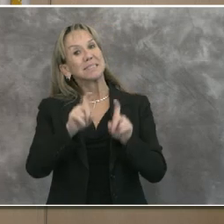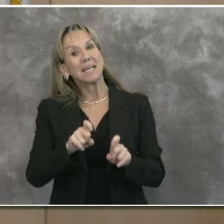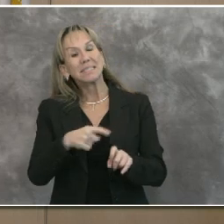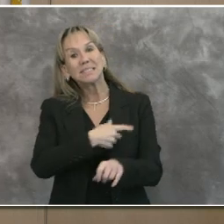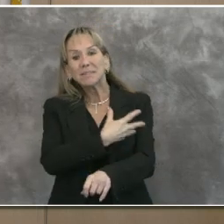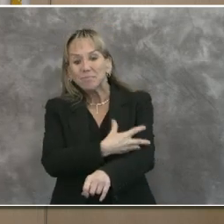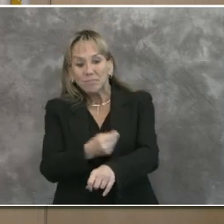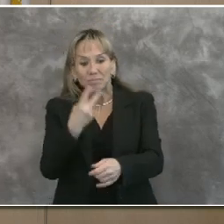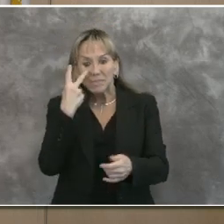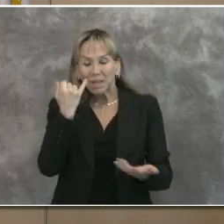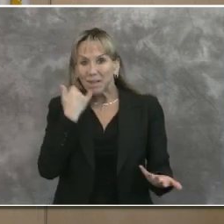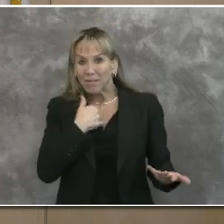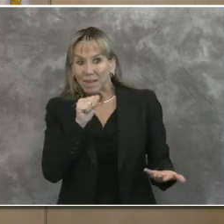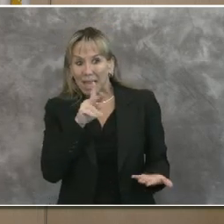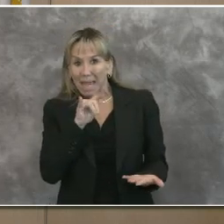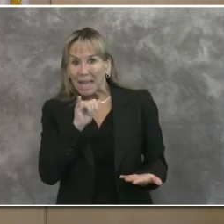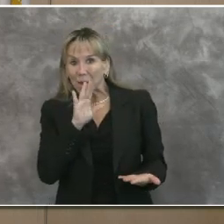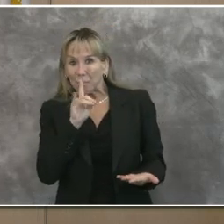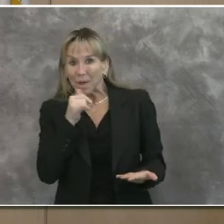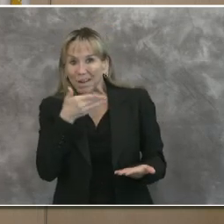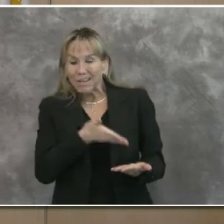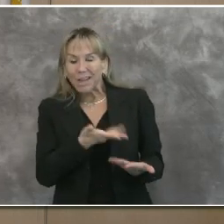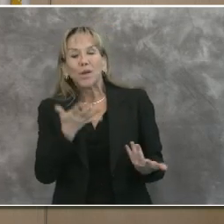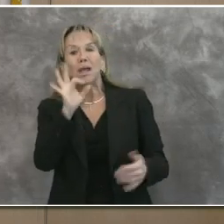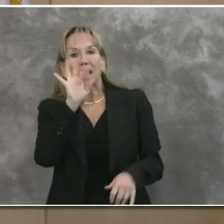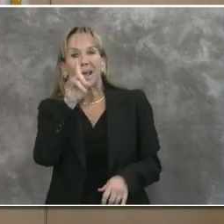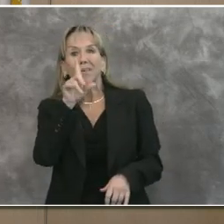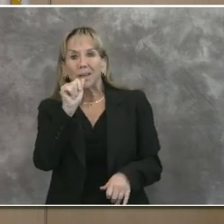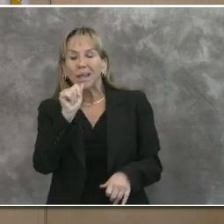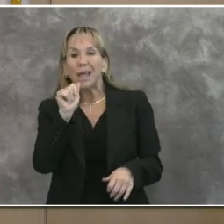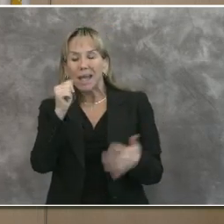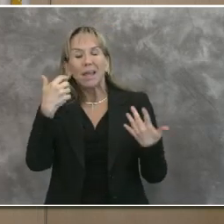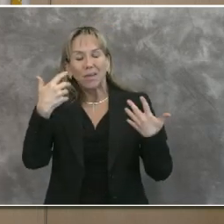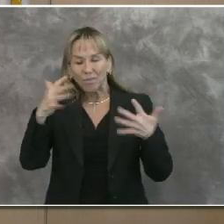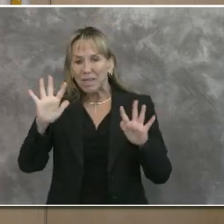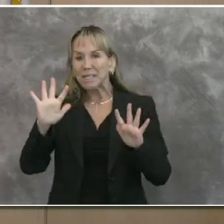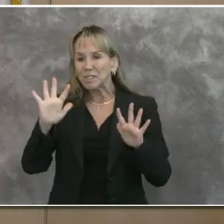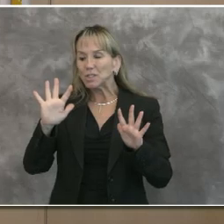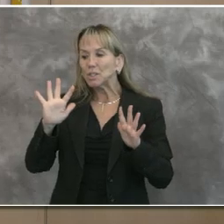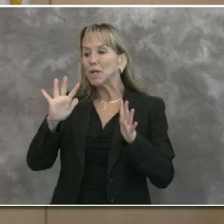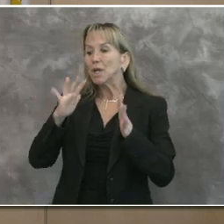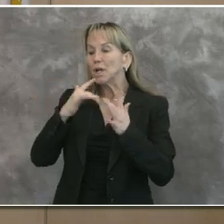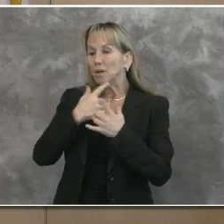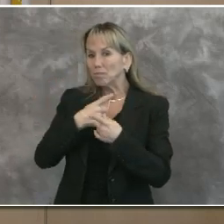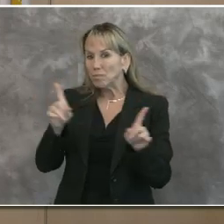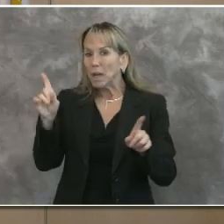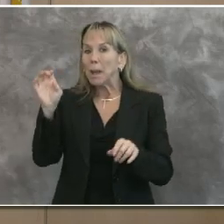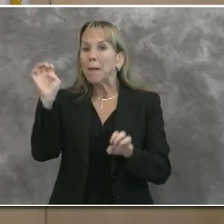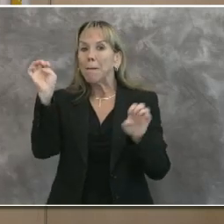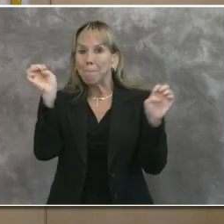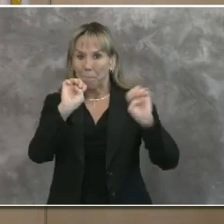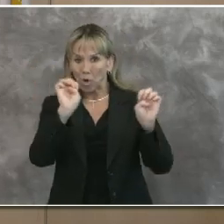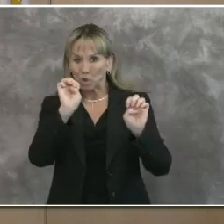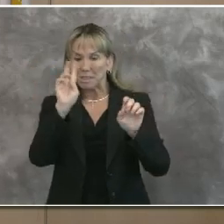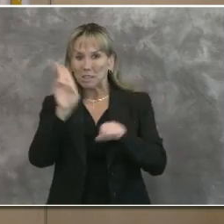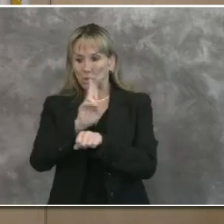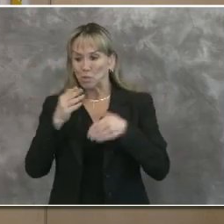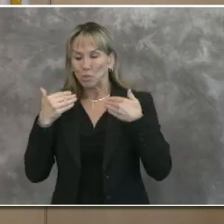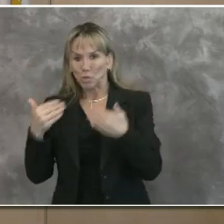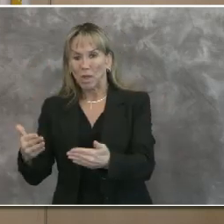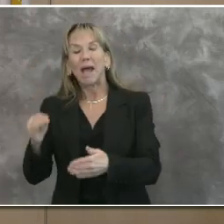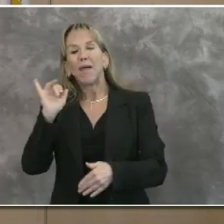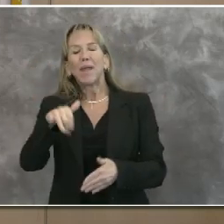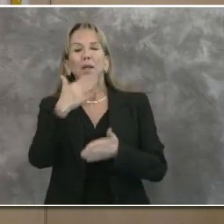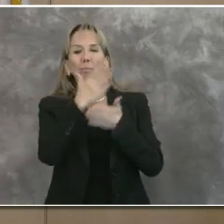testing, the FDA is providing emergency use authorization, and that will be part of the strategy